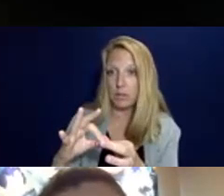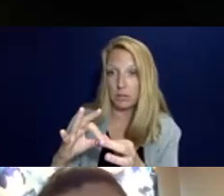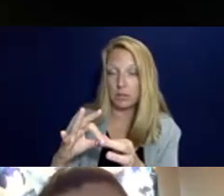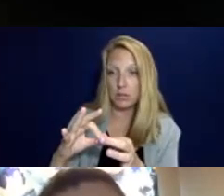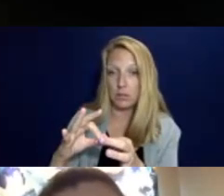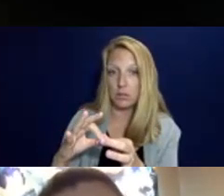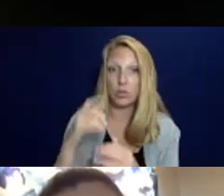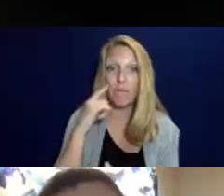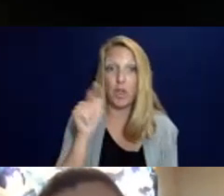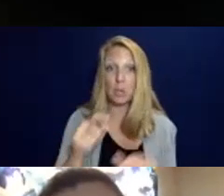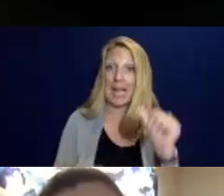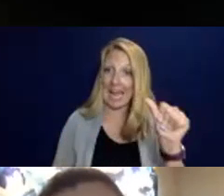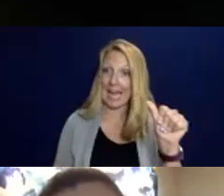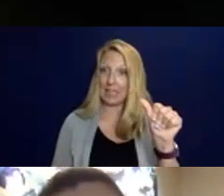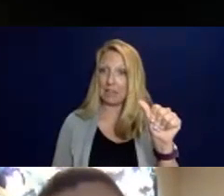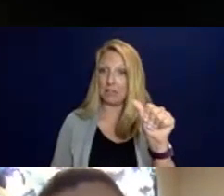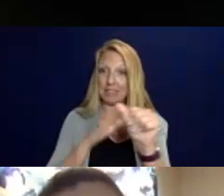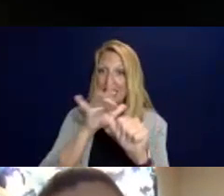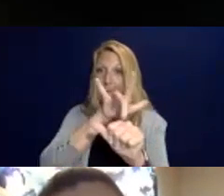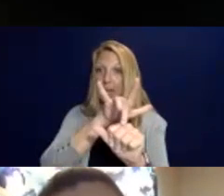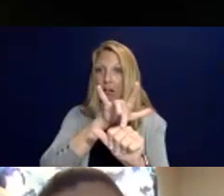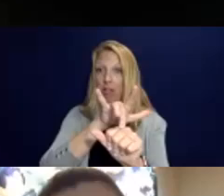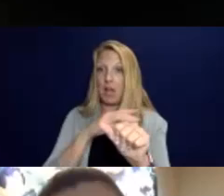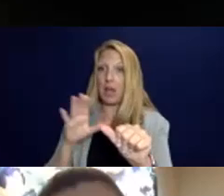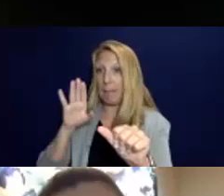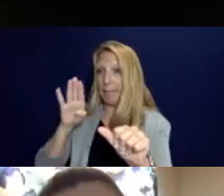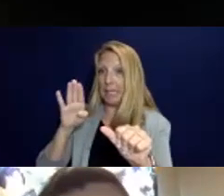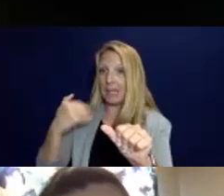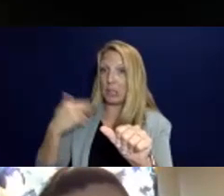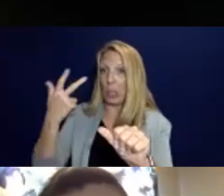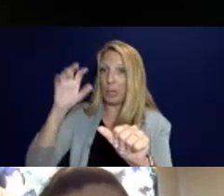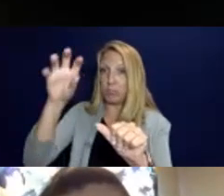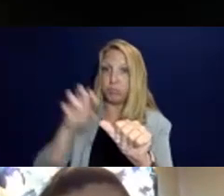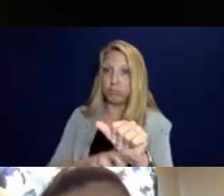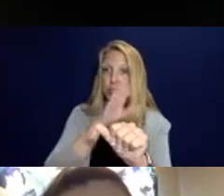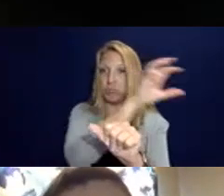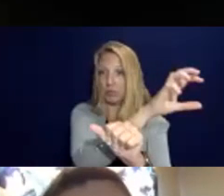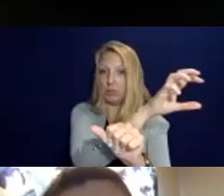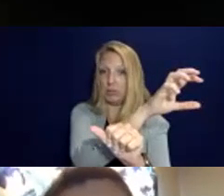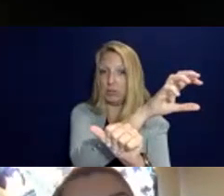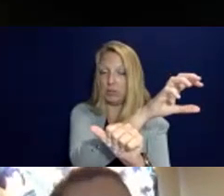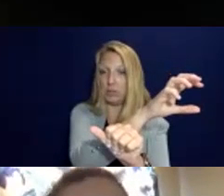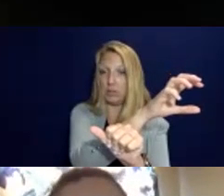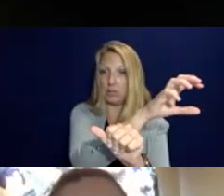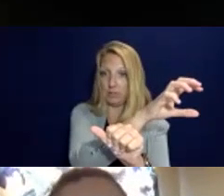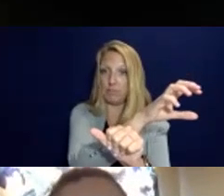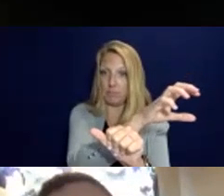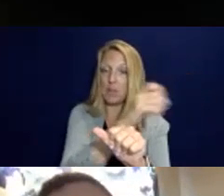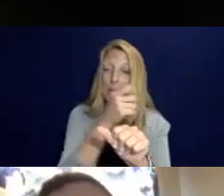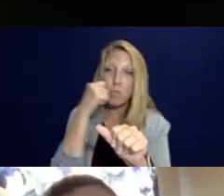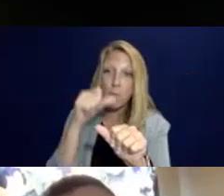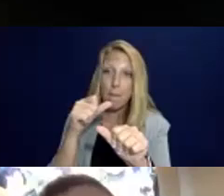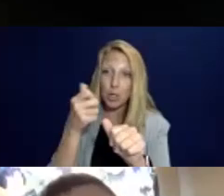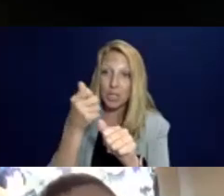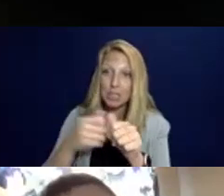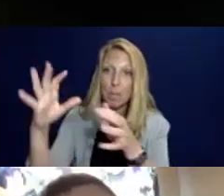this case, A, whatever A may be, and B. And that also represents 2 electrons, because every single bond,